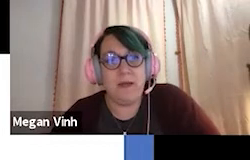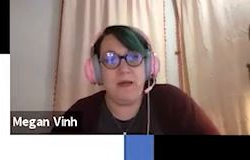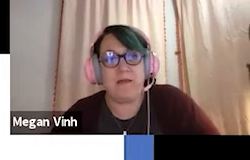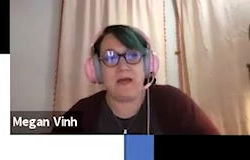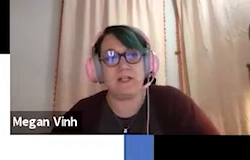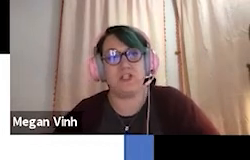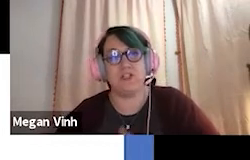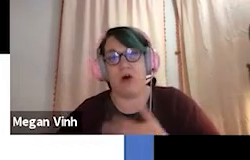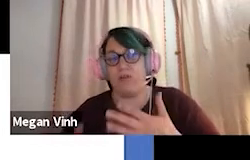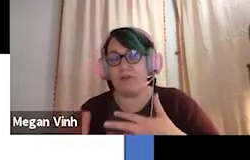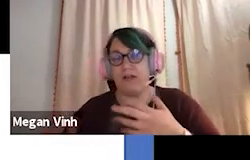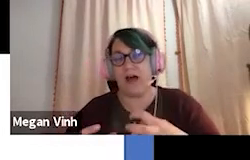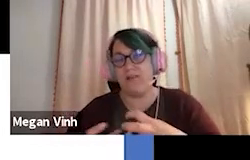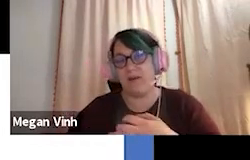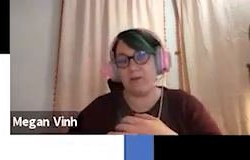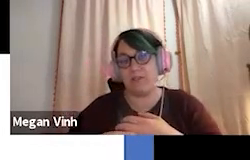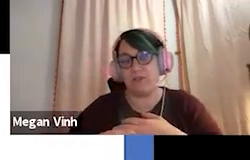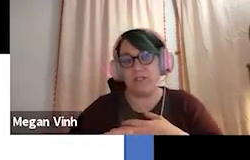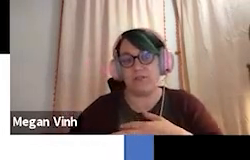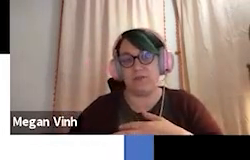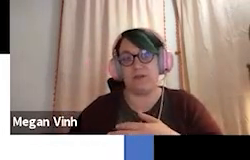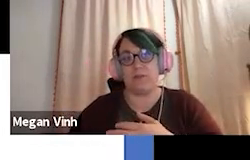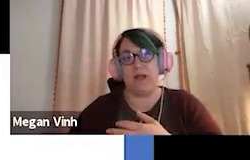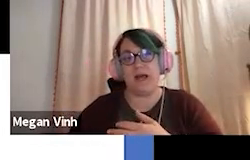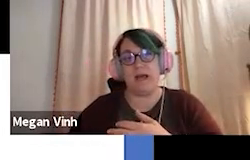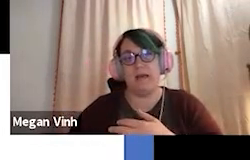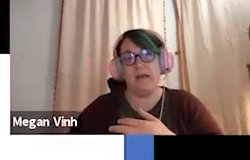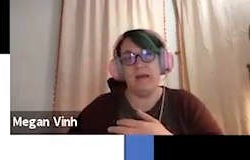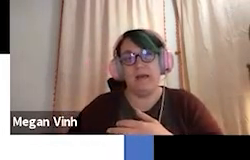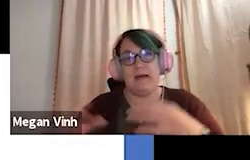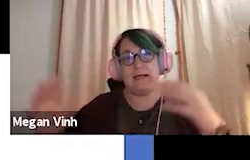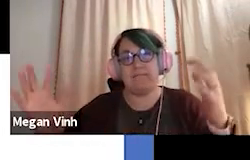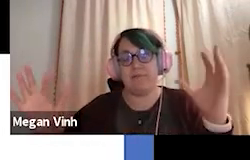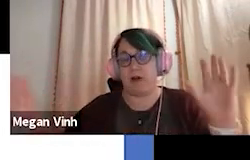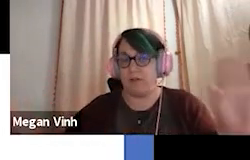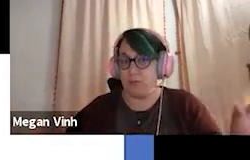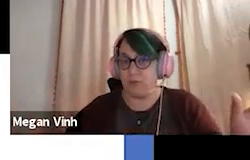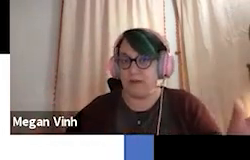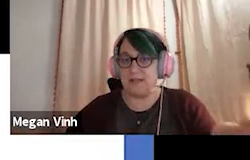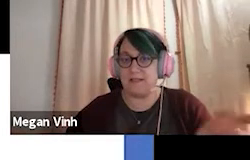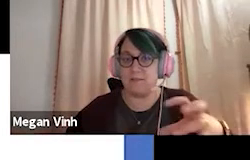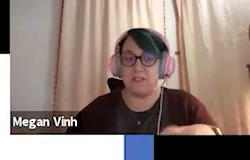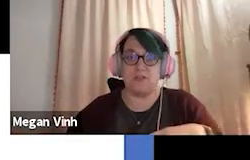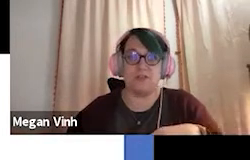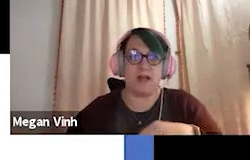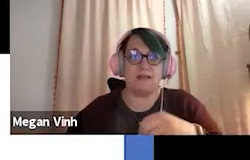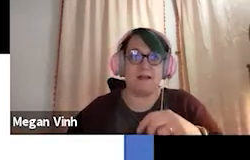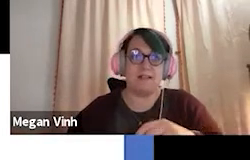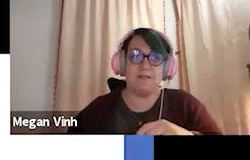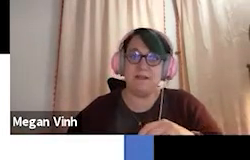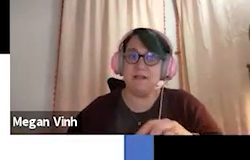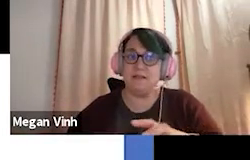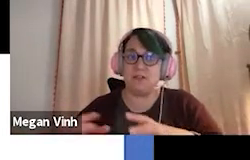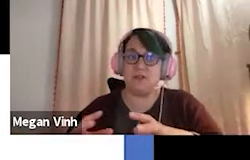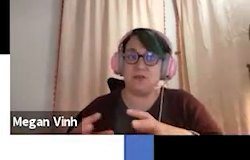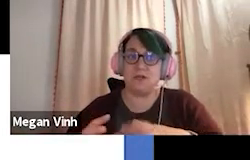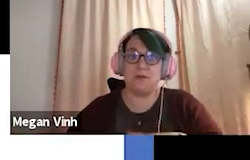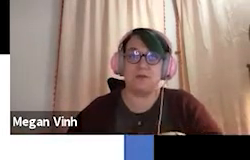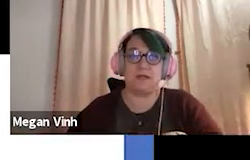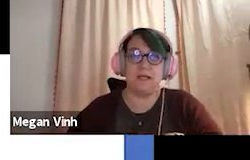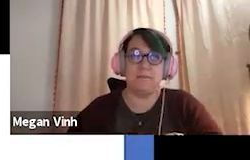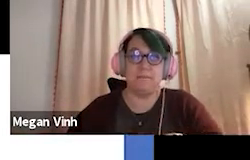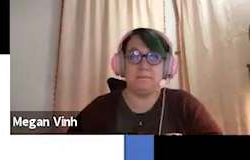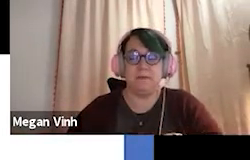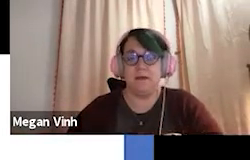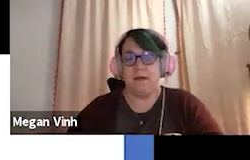program, and that she's offering a lot of opportunities for free play, but also provides some teacher directed activities such as